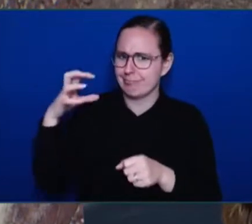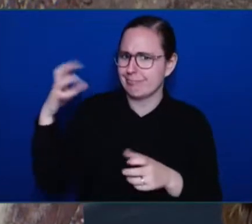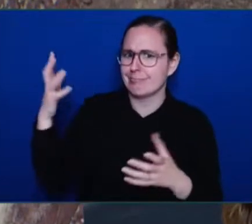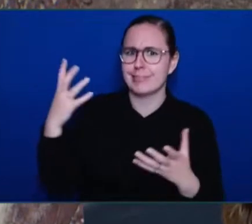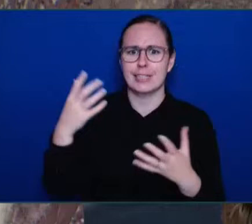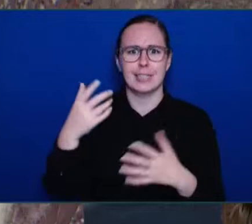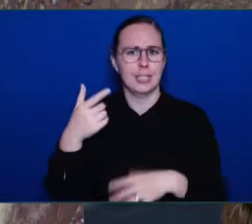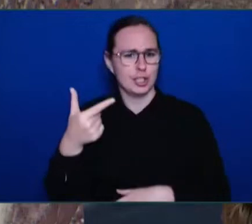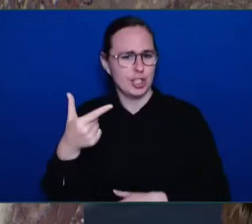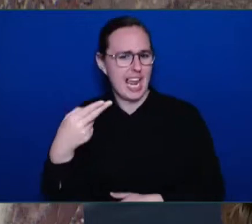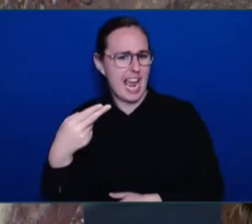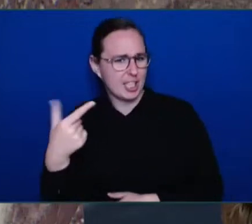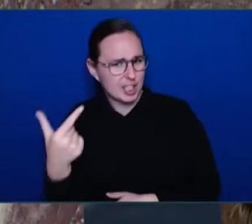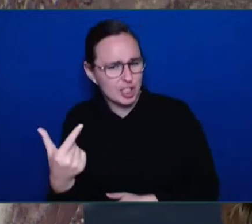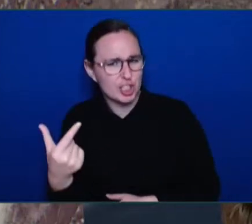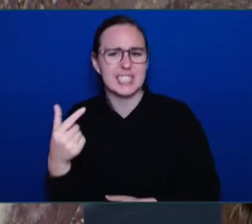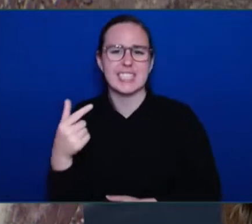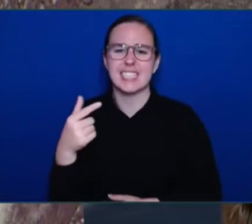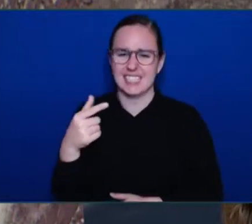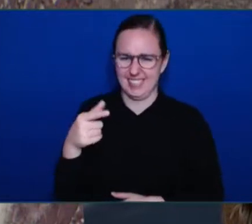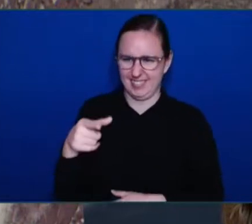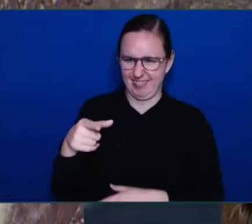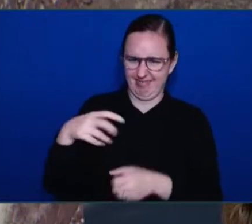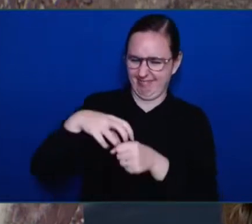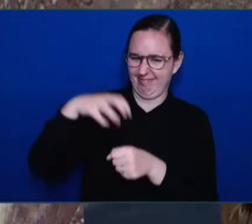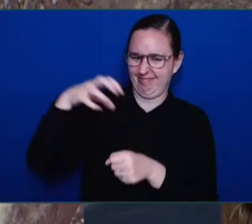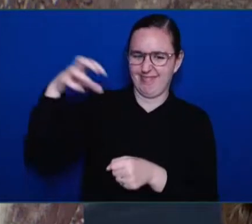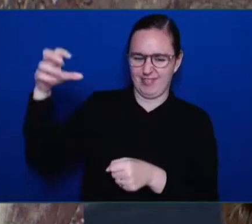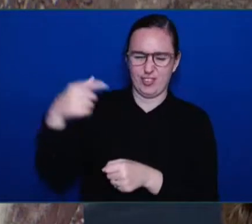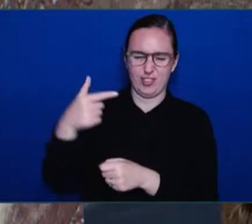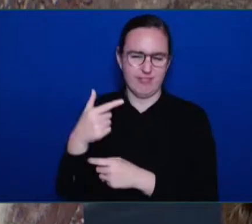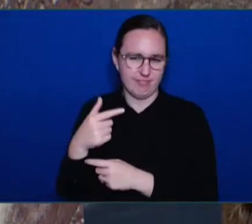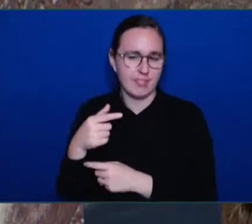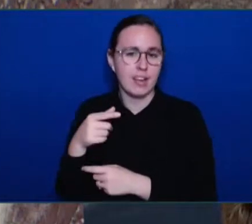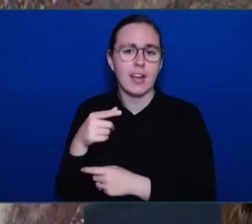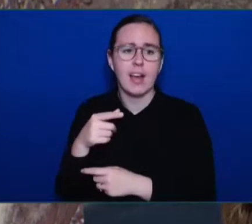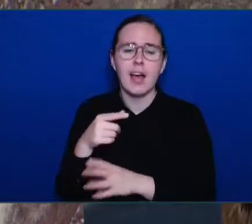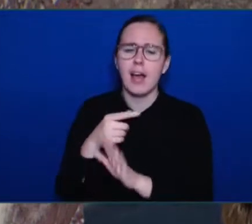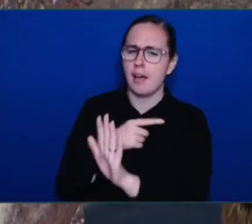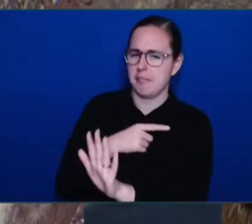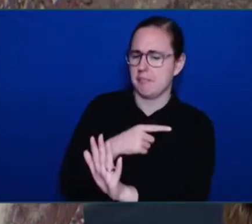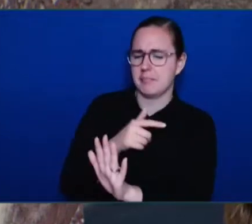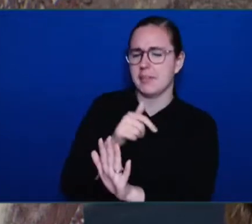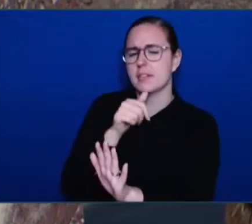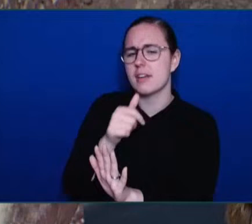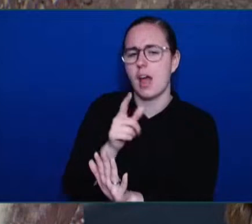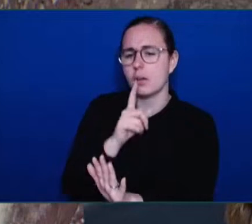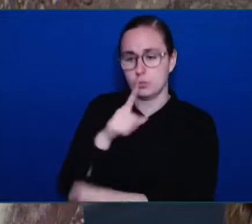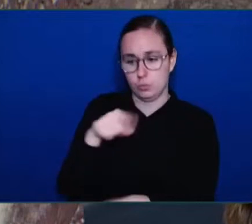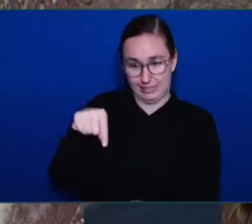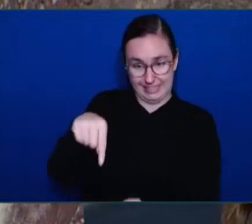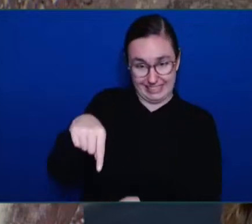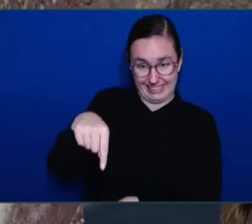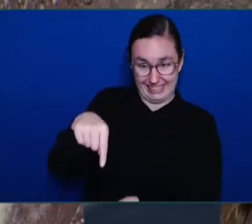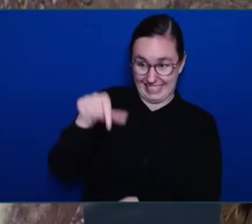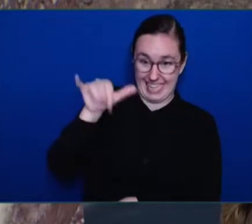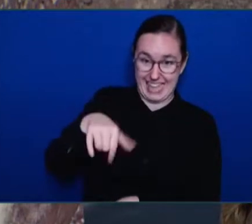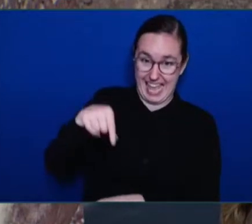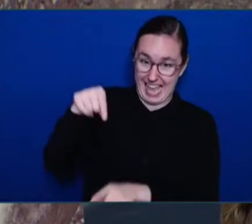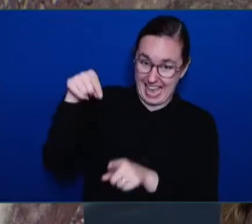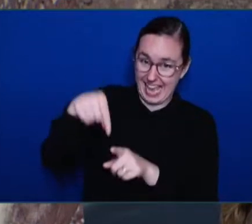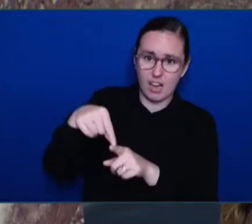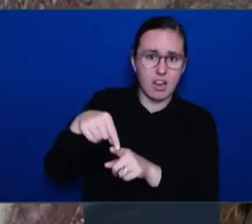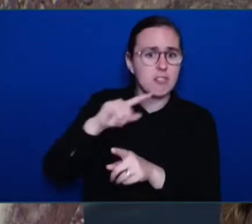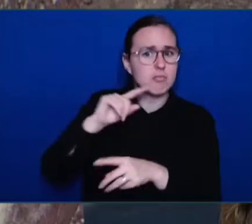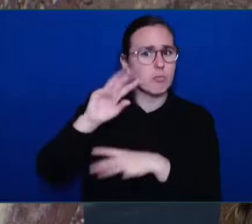it's a product that is used worldwide. It's a product that is made from waste in the forest.